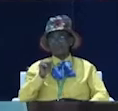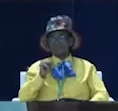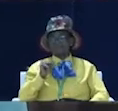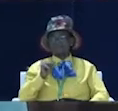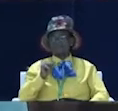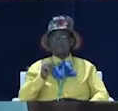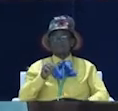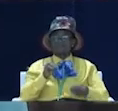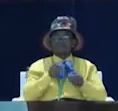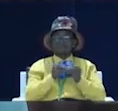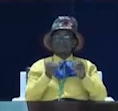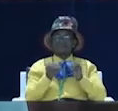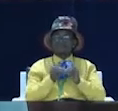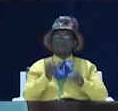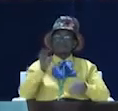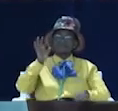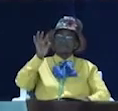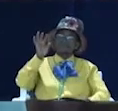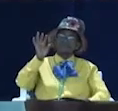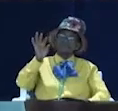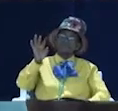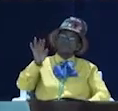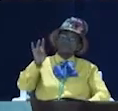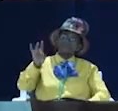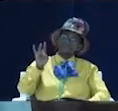Number eight,